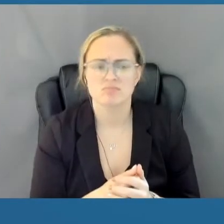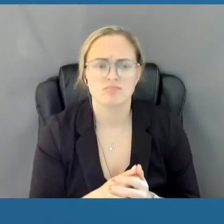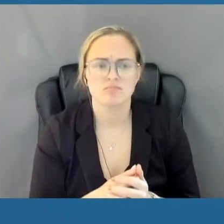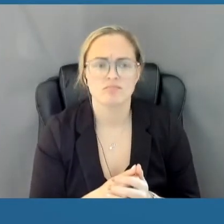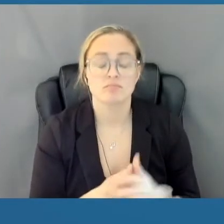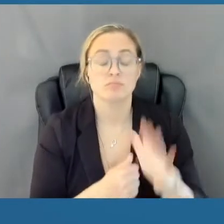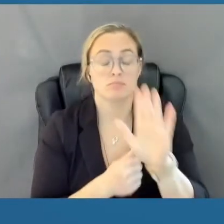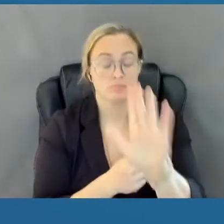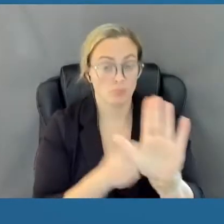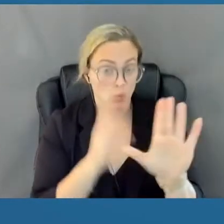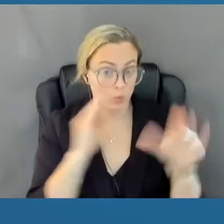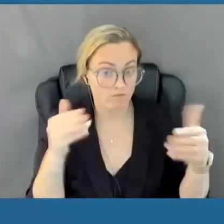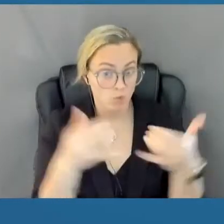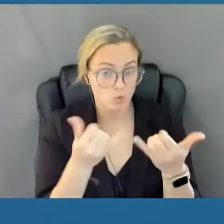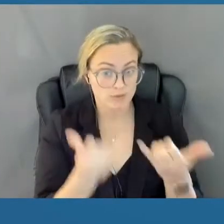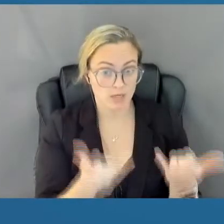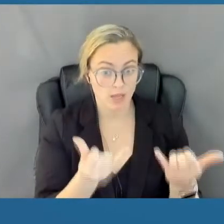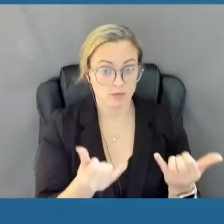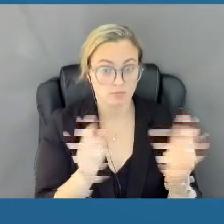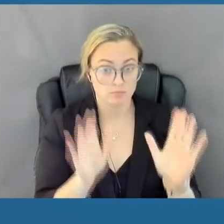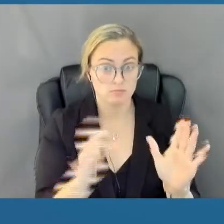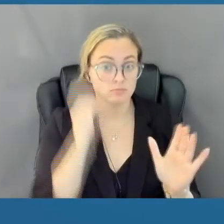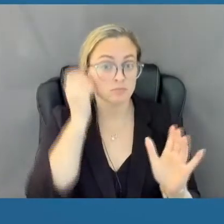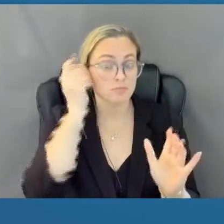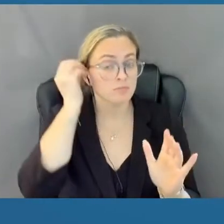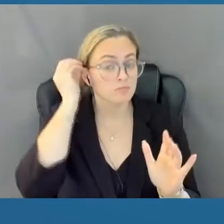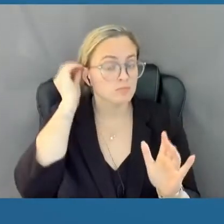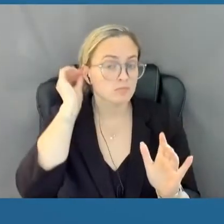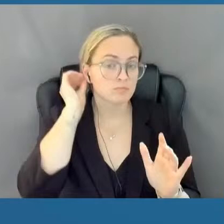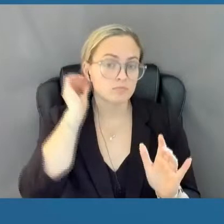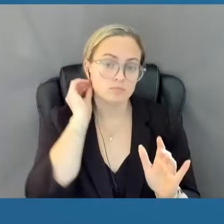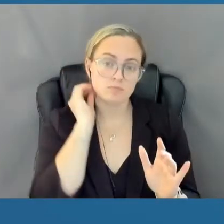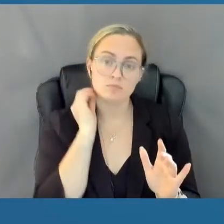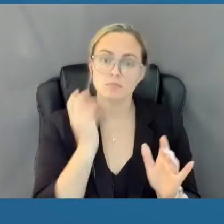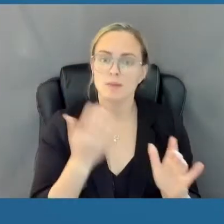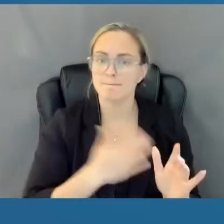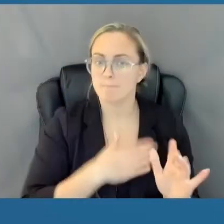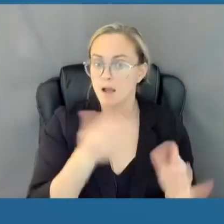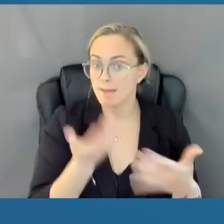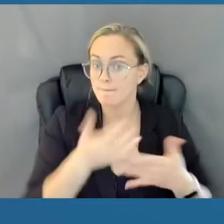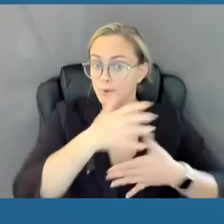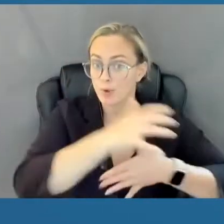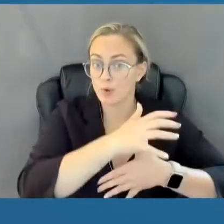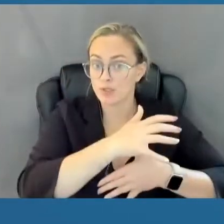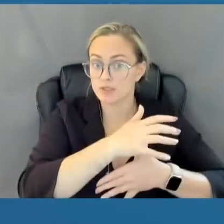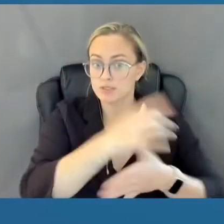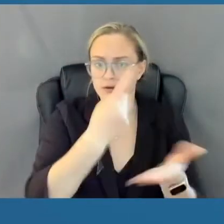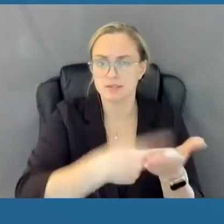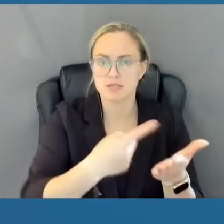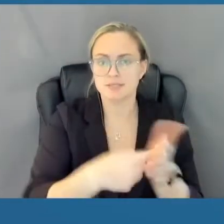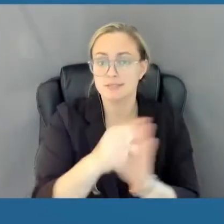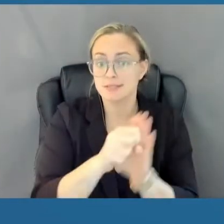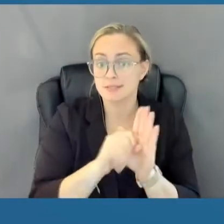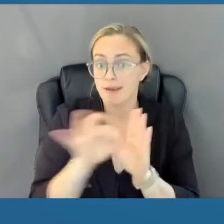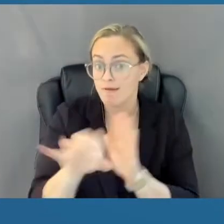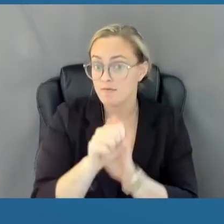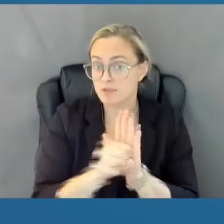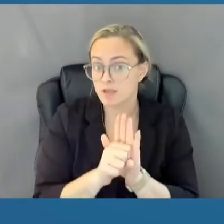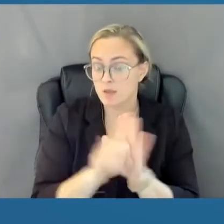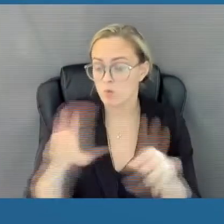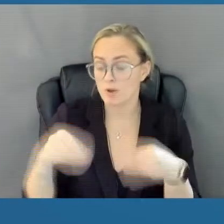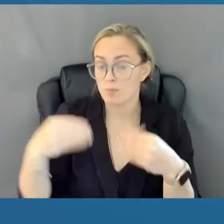want to focus on today was to report on my priorities that I laid out in my State of the State address and when I presented the budget in this